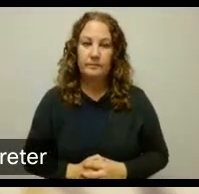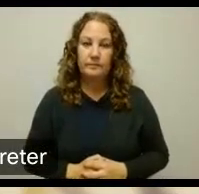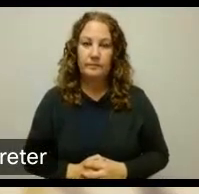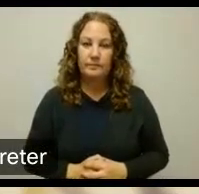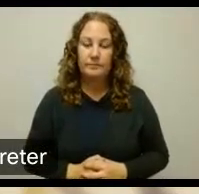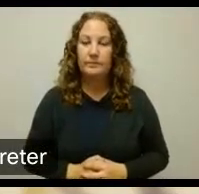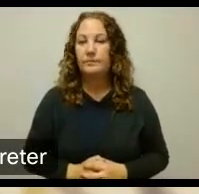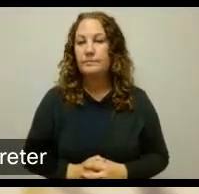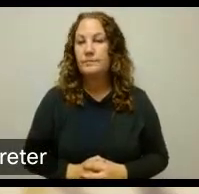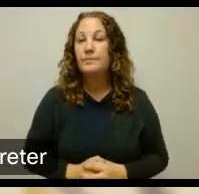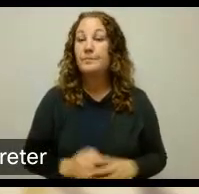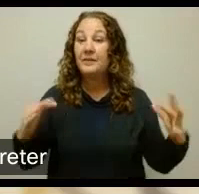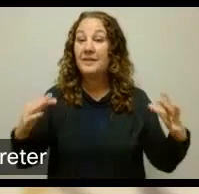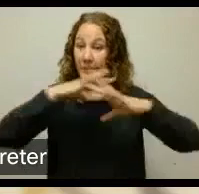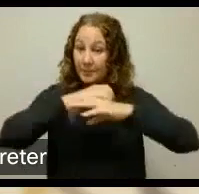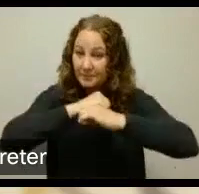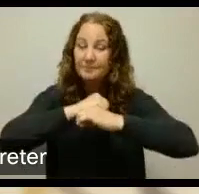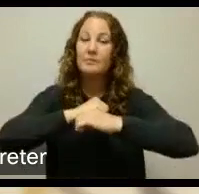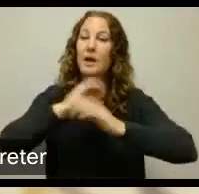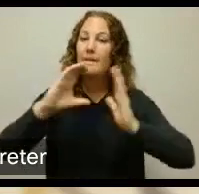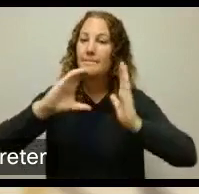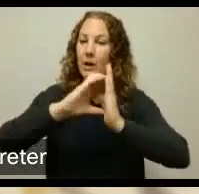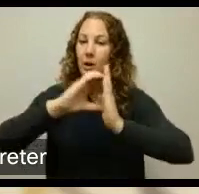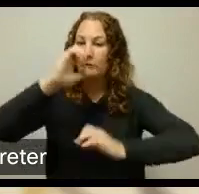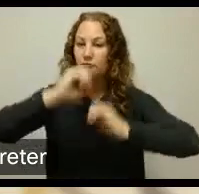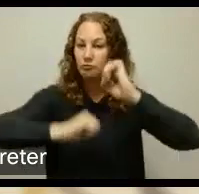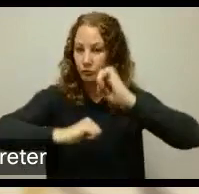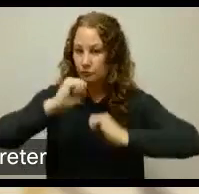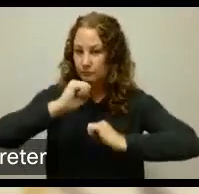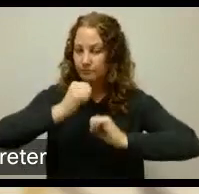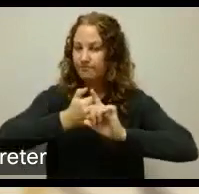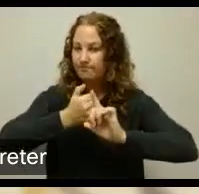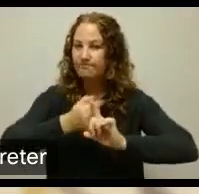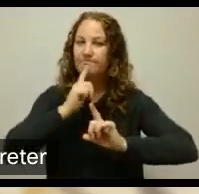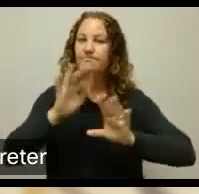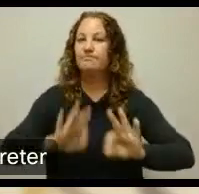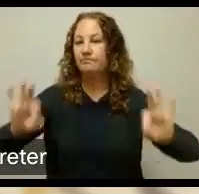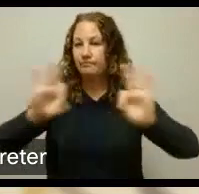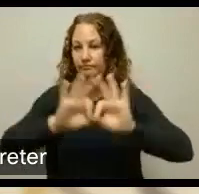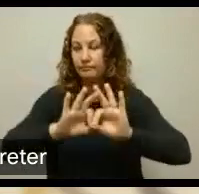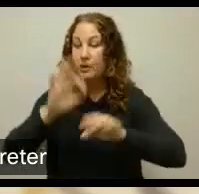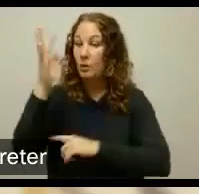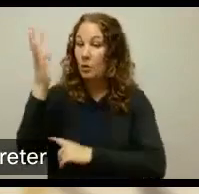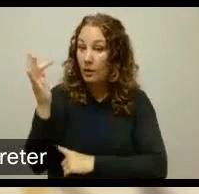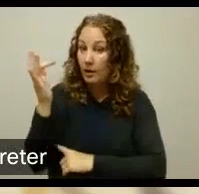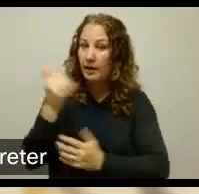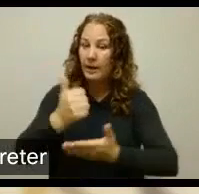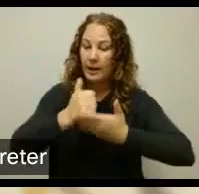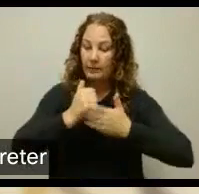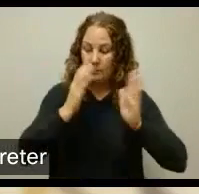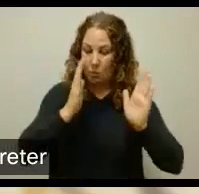So in summary, good paragraph structure is very important because it helps us organize